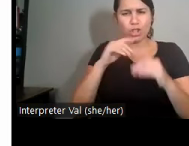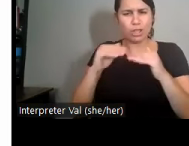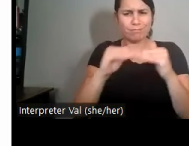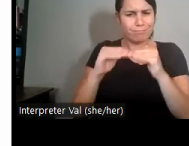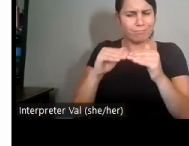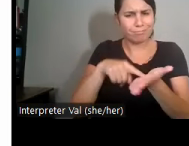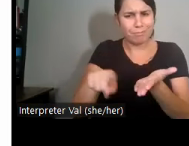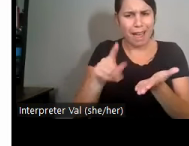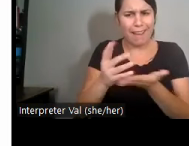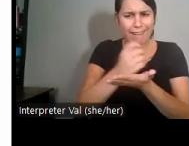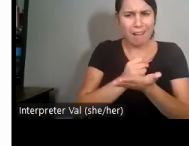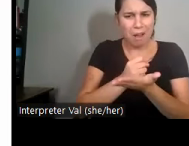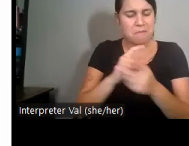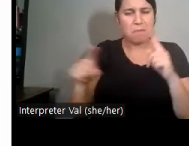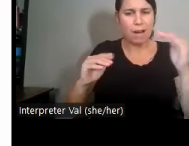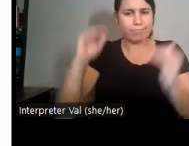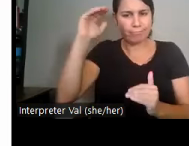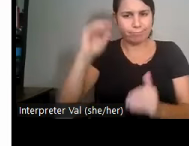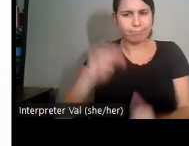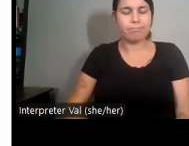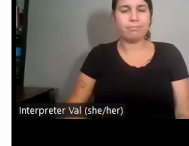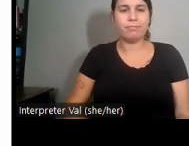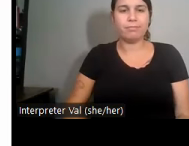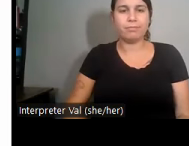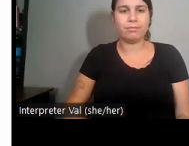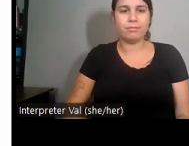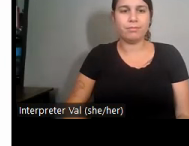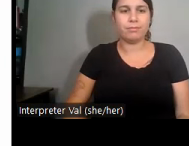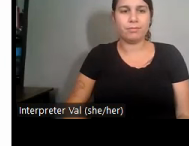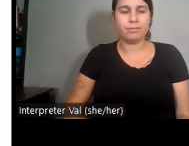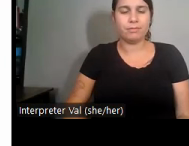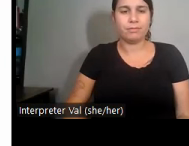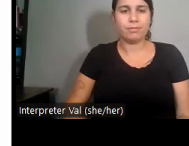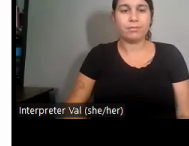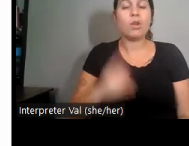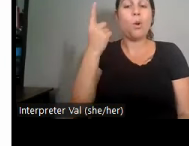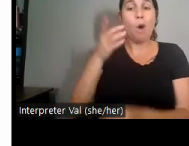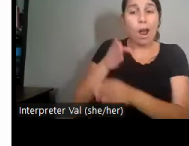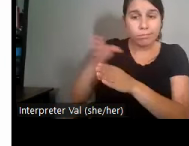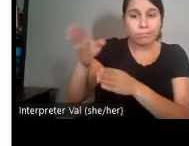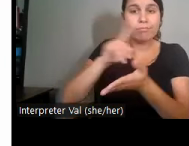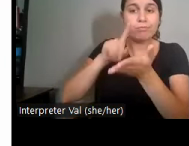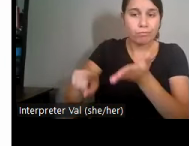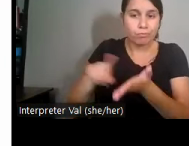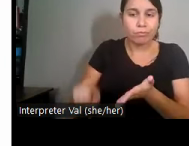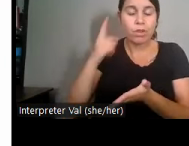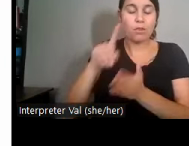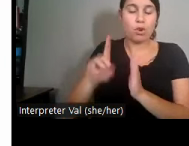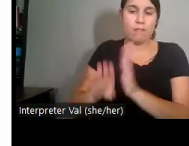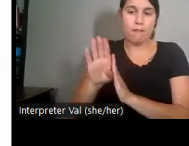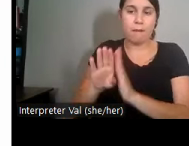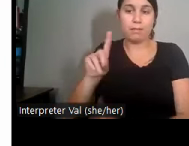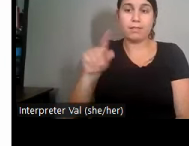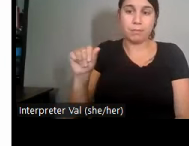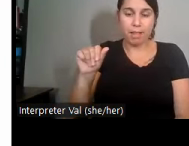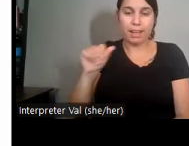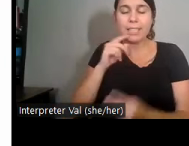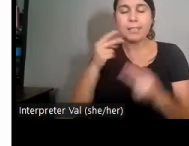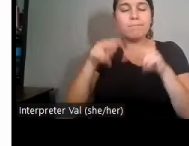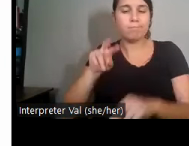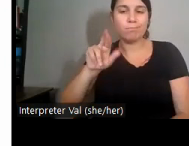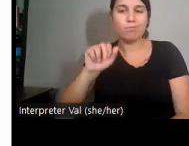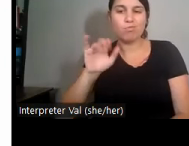So there has been a area of literature in developmental disabilities looking at racial disparities in the prevalence